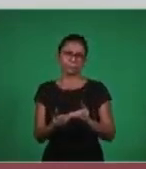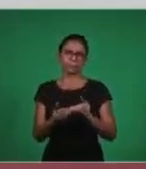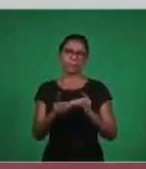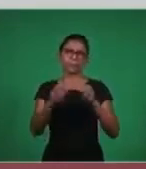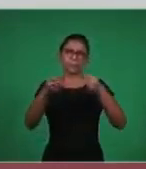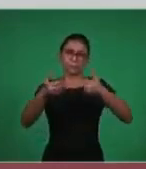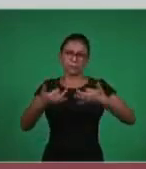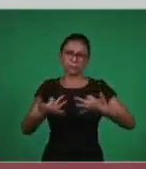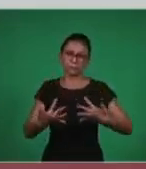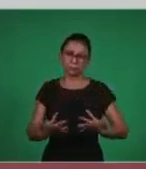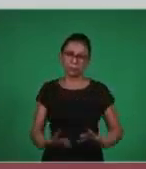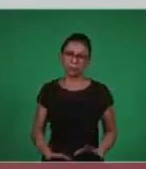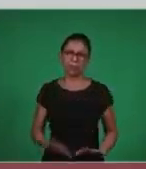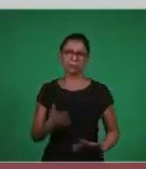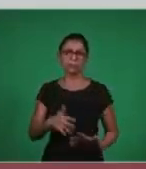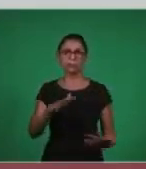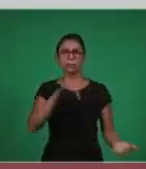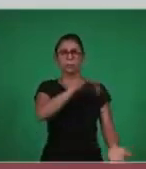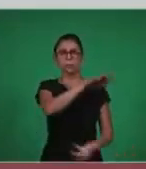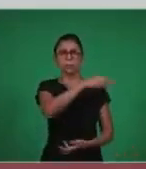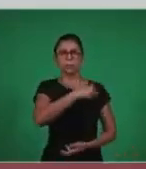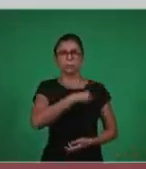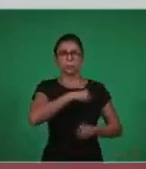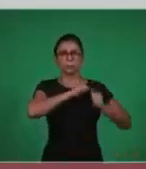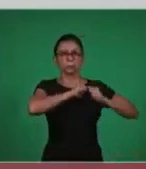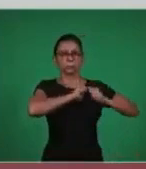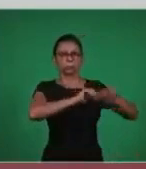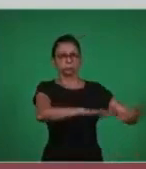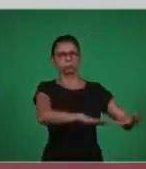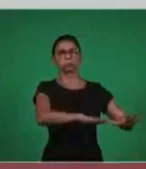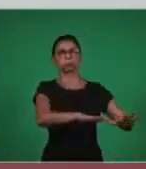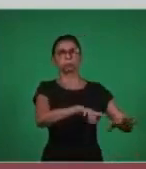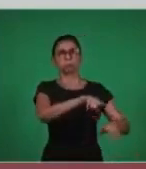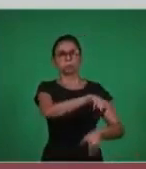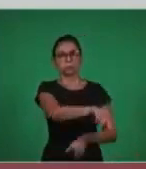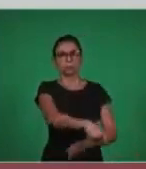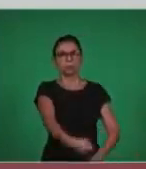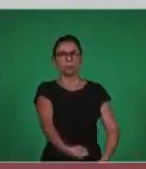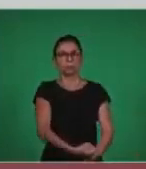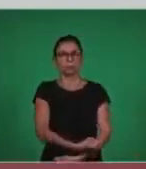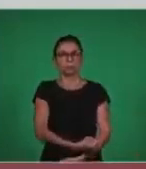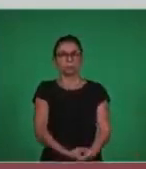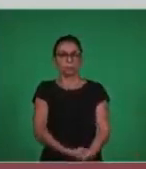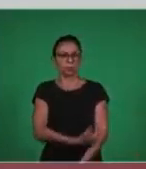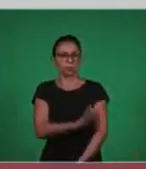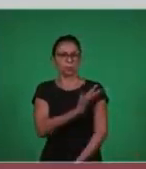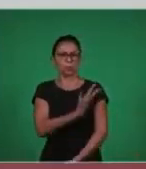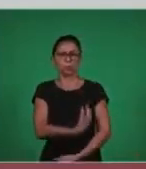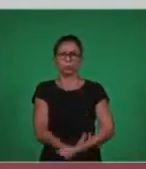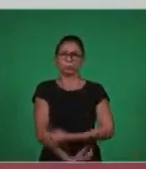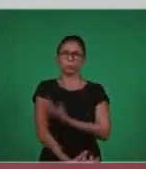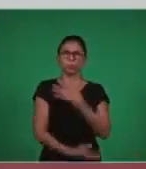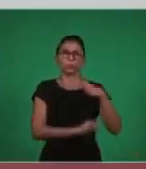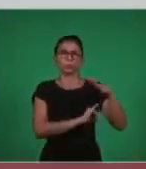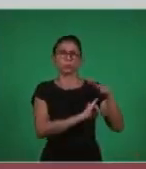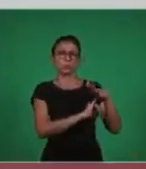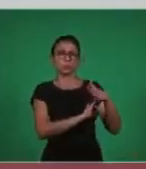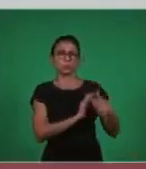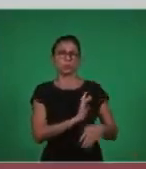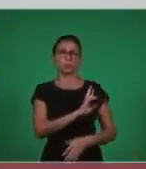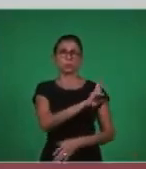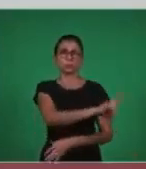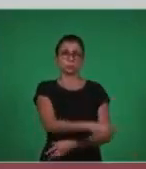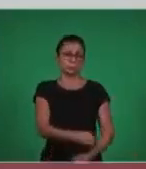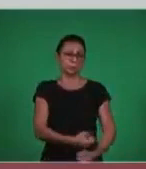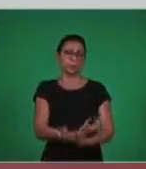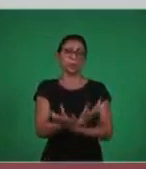we have spoken about the dark cloud that came upon the world. The world lives off of emotions, the institutions are moved